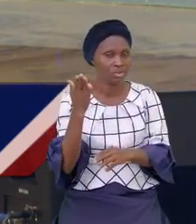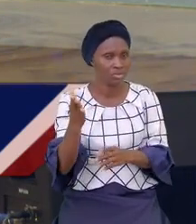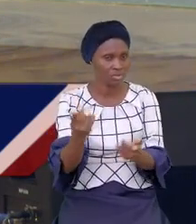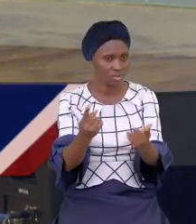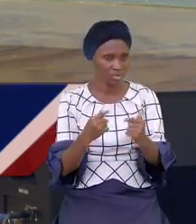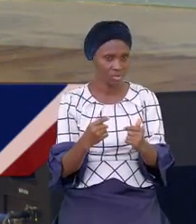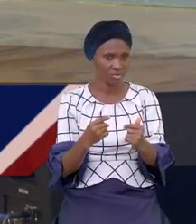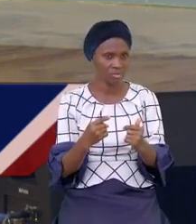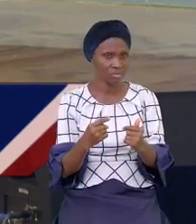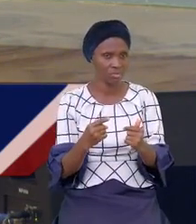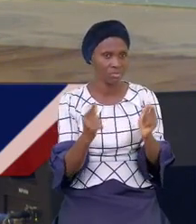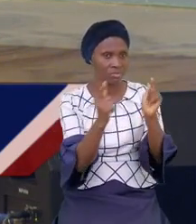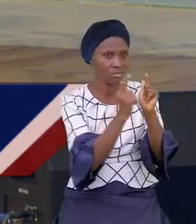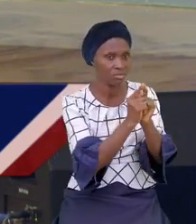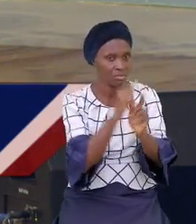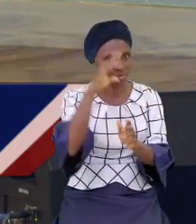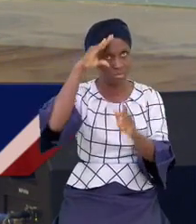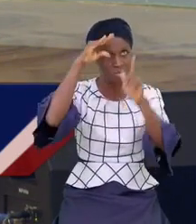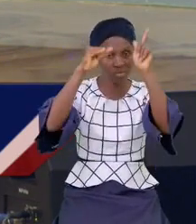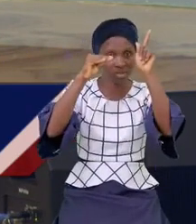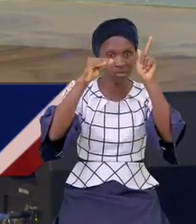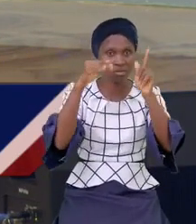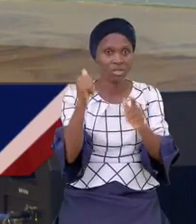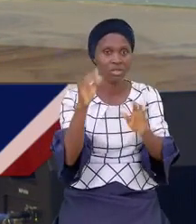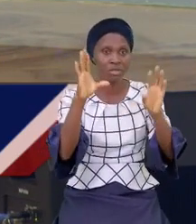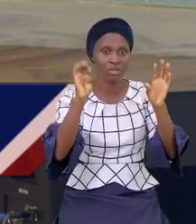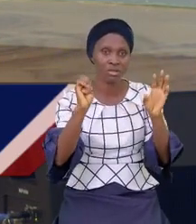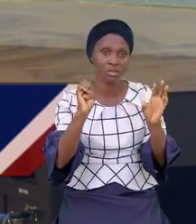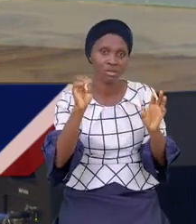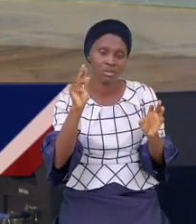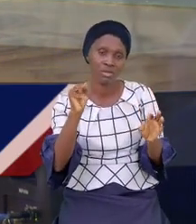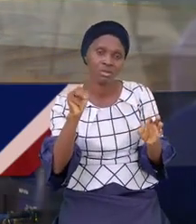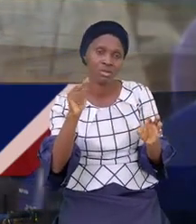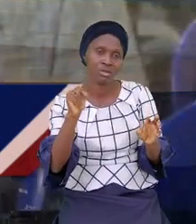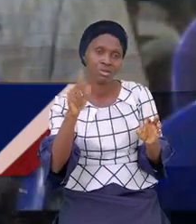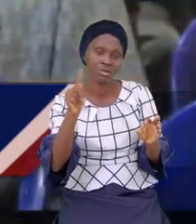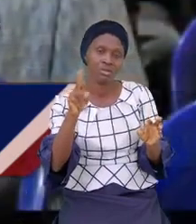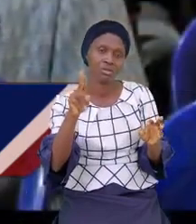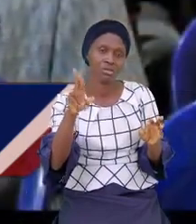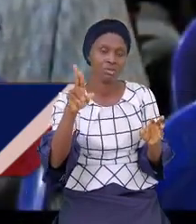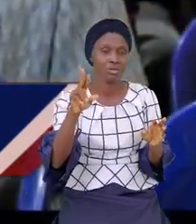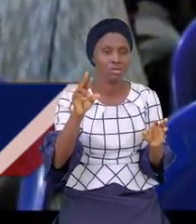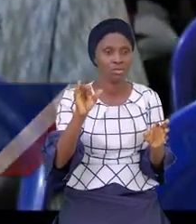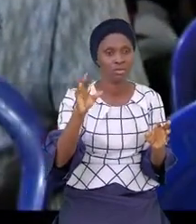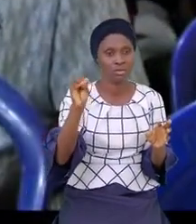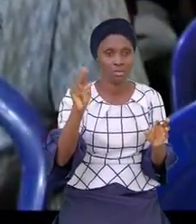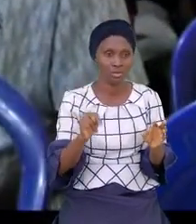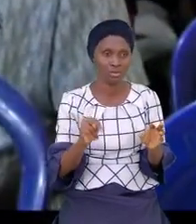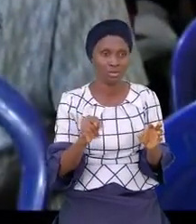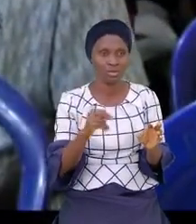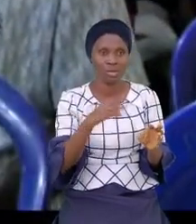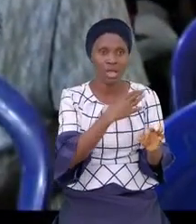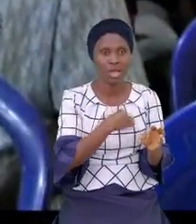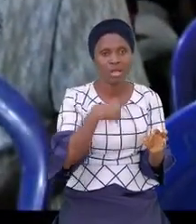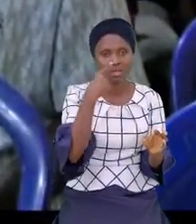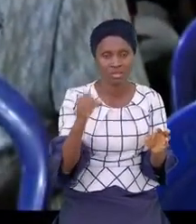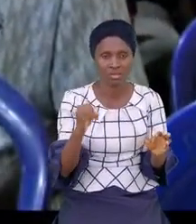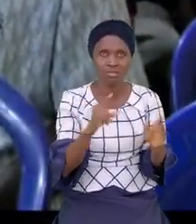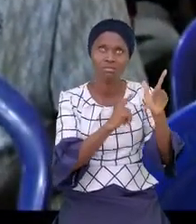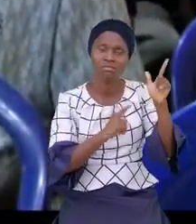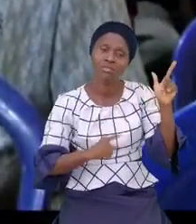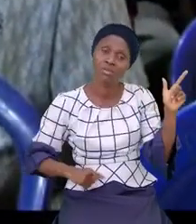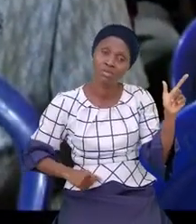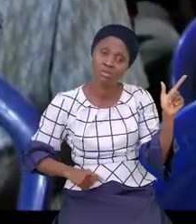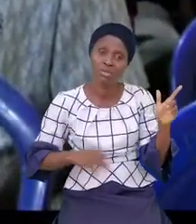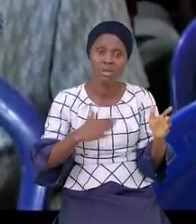a centurion, beseeching him, and saying, Lord, my